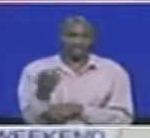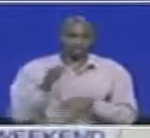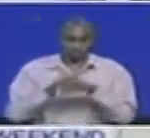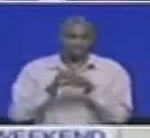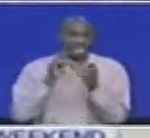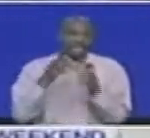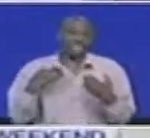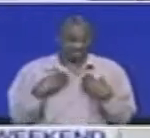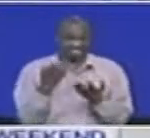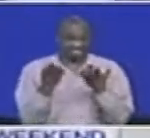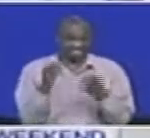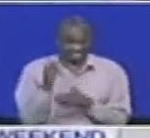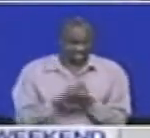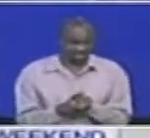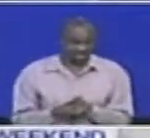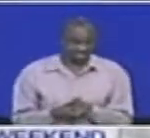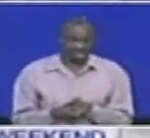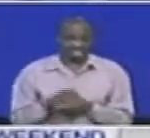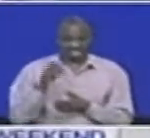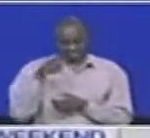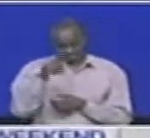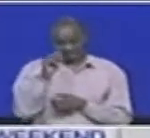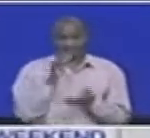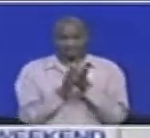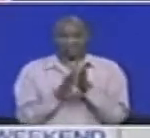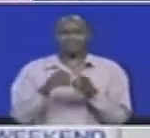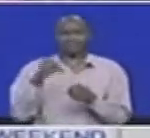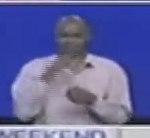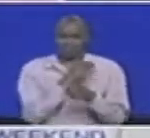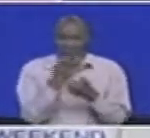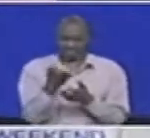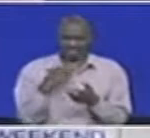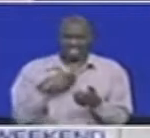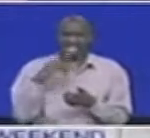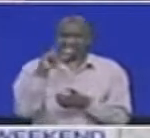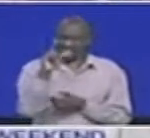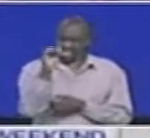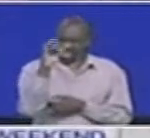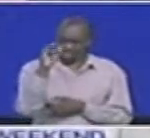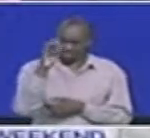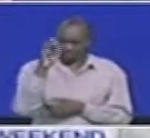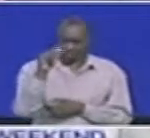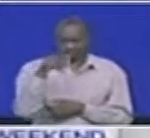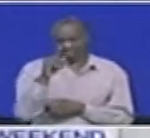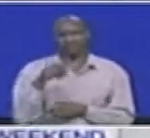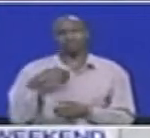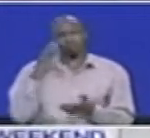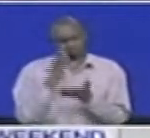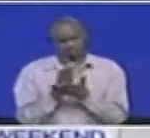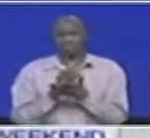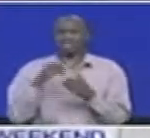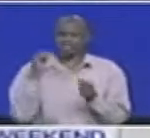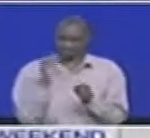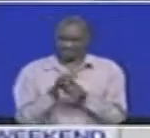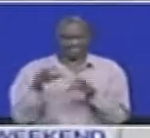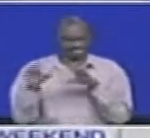Kenya. Despite Kenya being an athletics powerhouse, Joel Karoney Limo is among the thousands of athletes who suffer